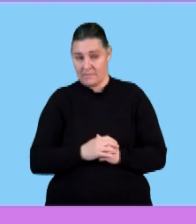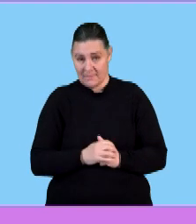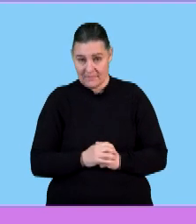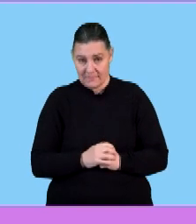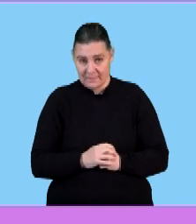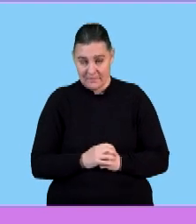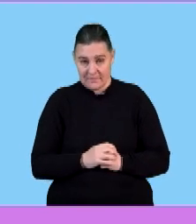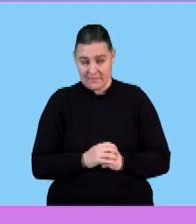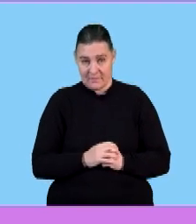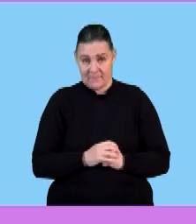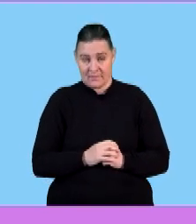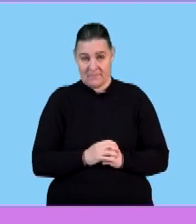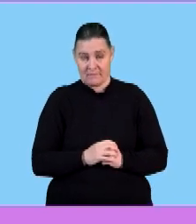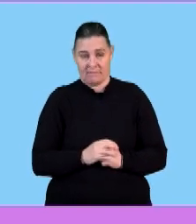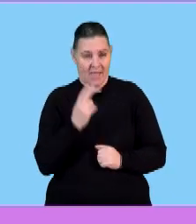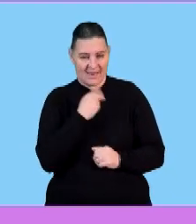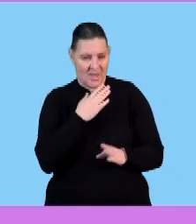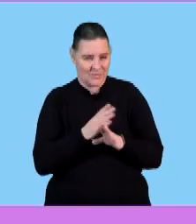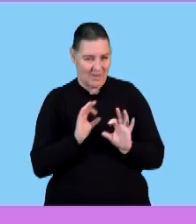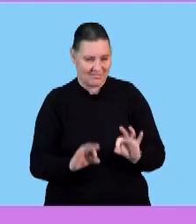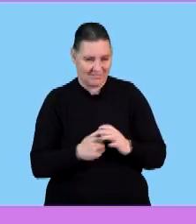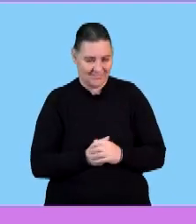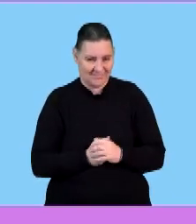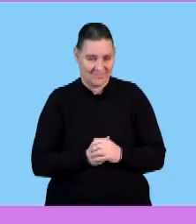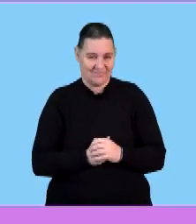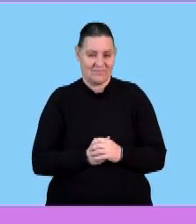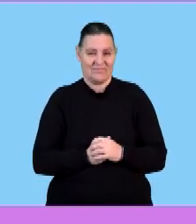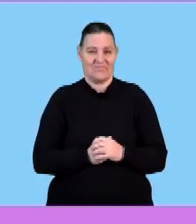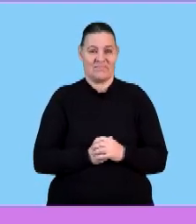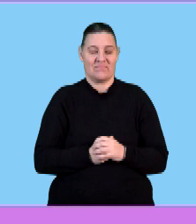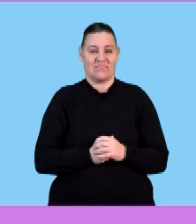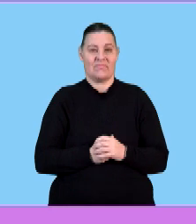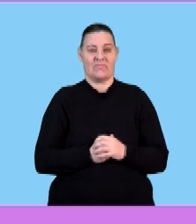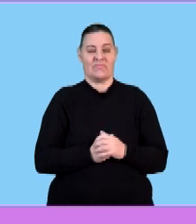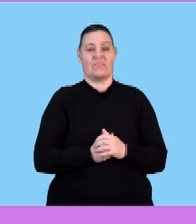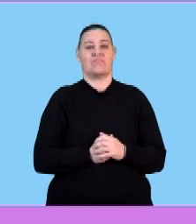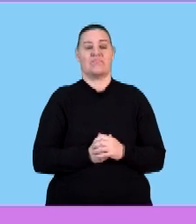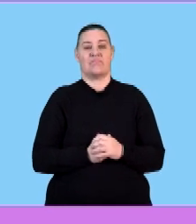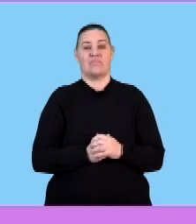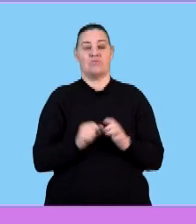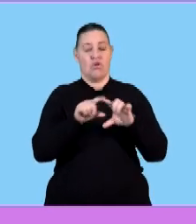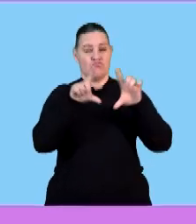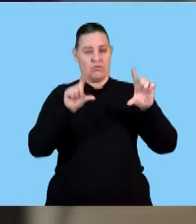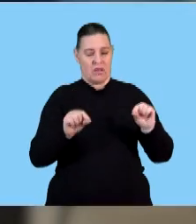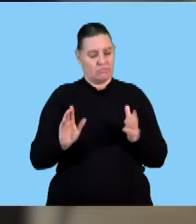that 2 squared. Nice work. All right. So we've got rectangles under